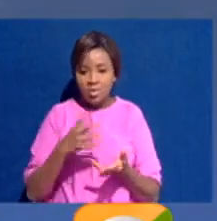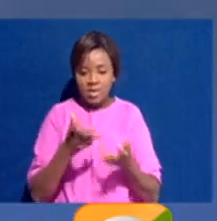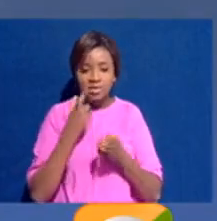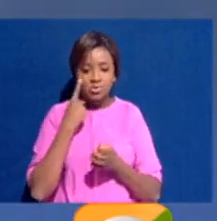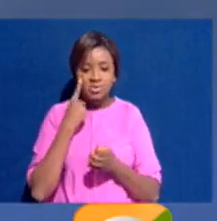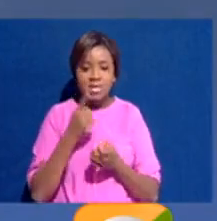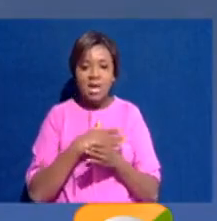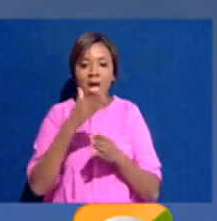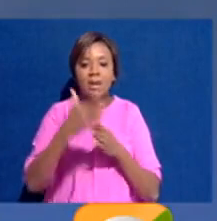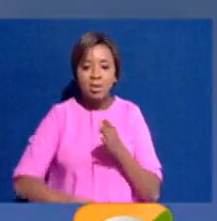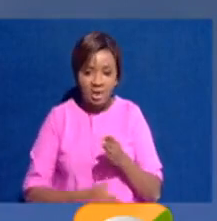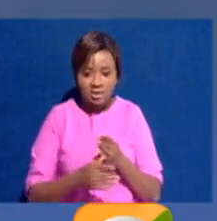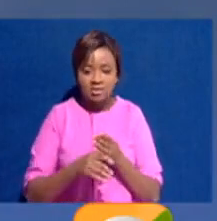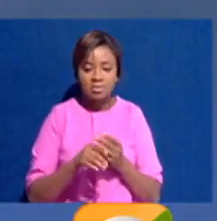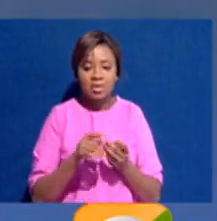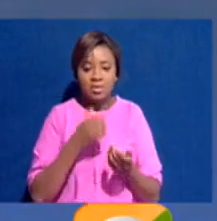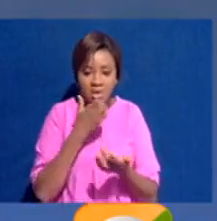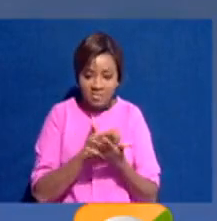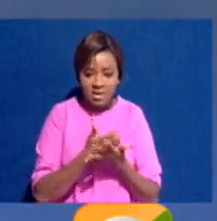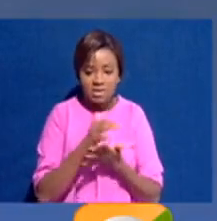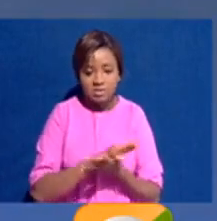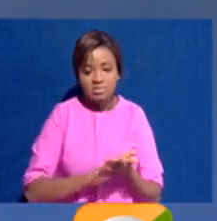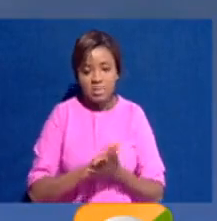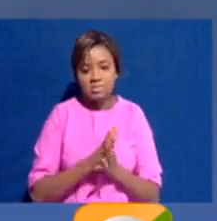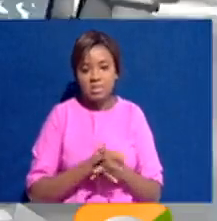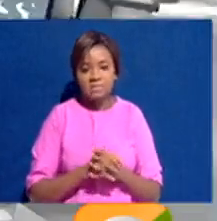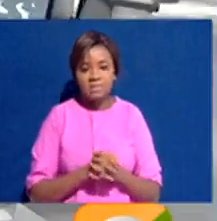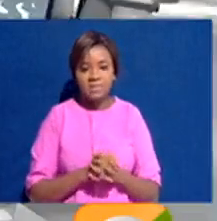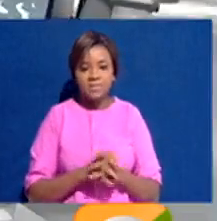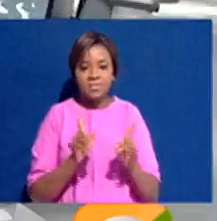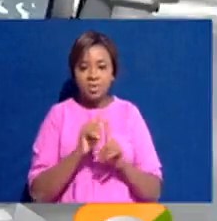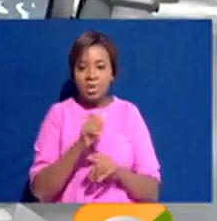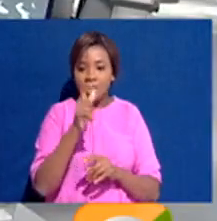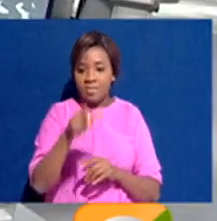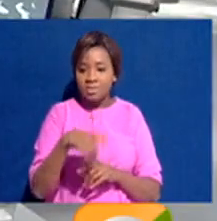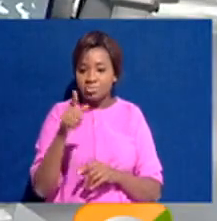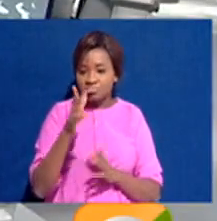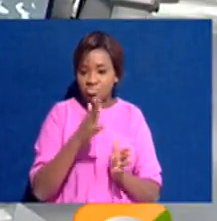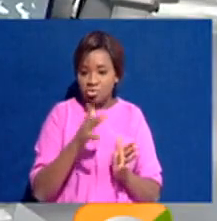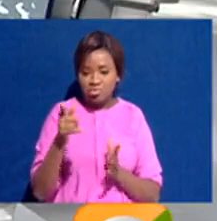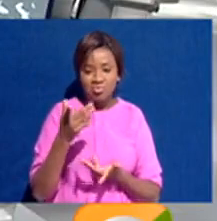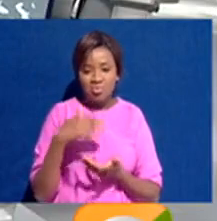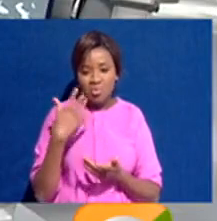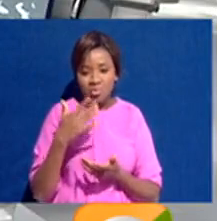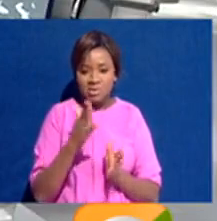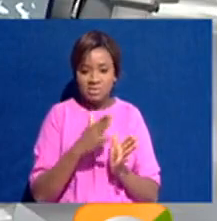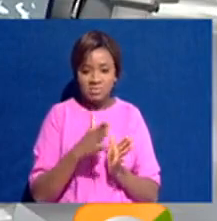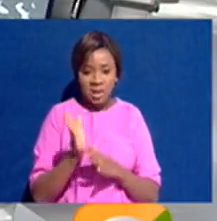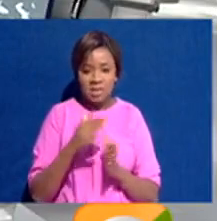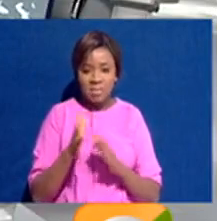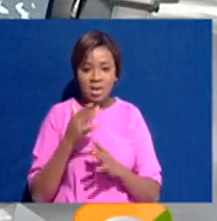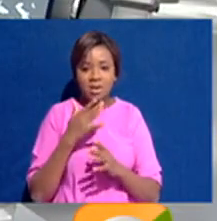and truthfully. Absolutely. Archbishop, someone who plans to make good their threats is the opposition